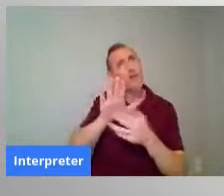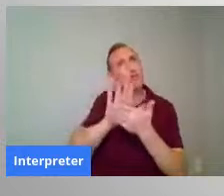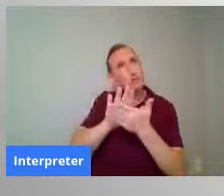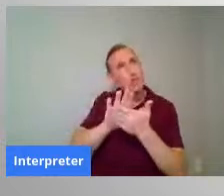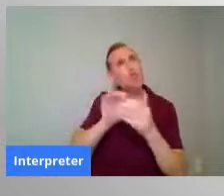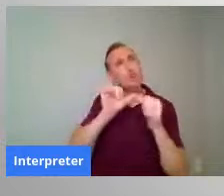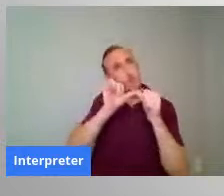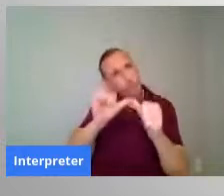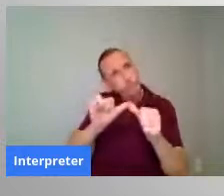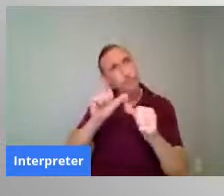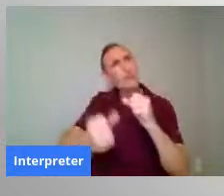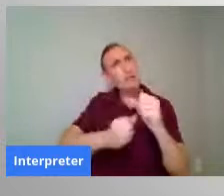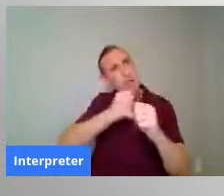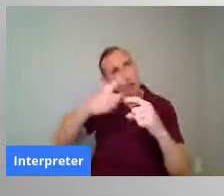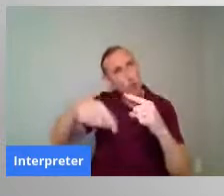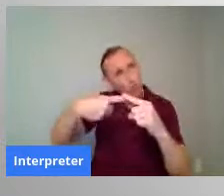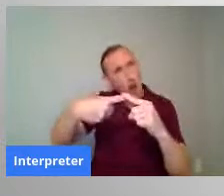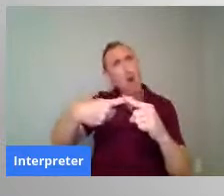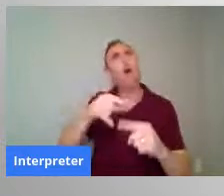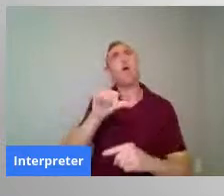them.